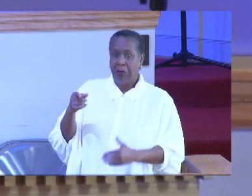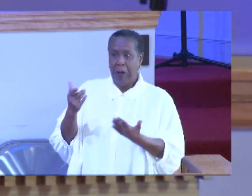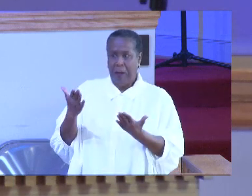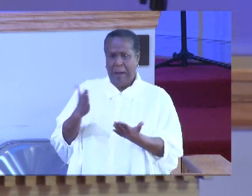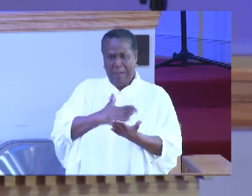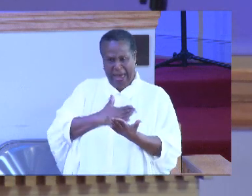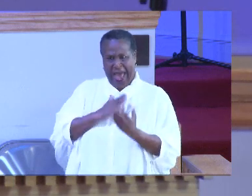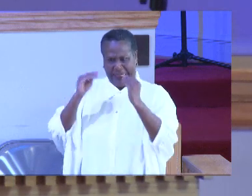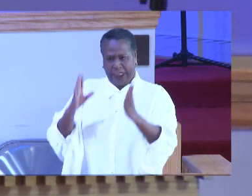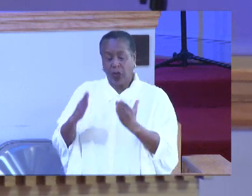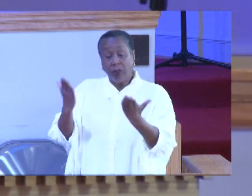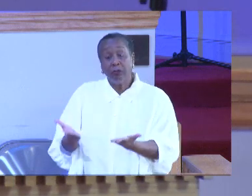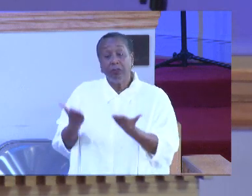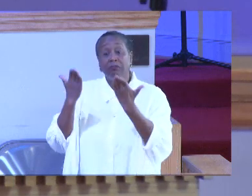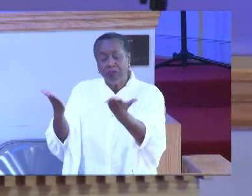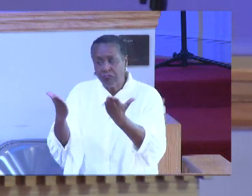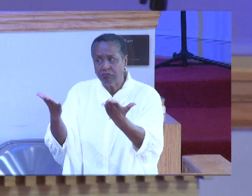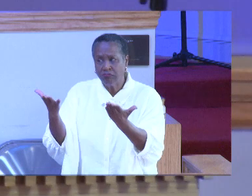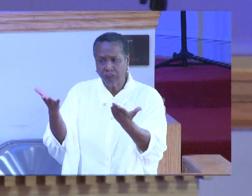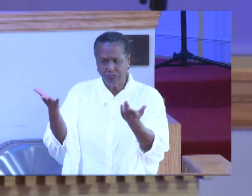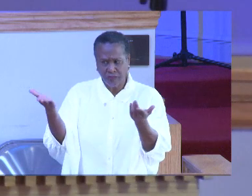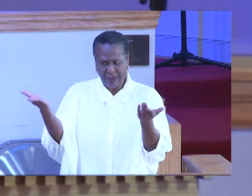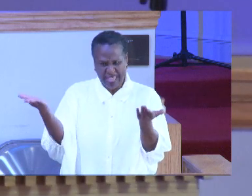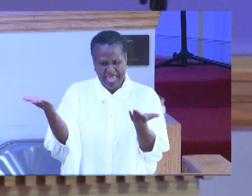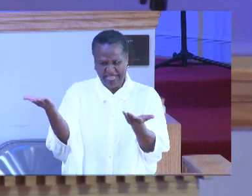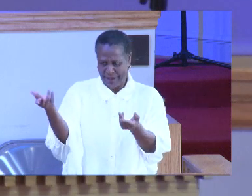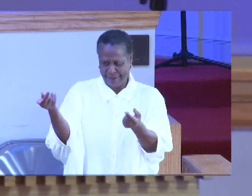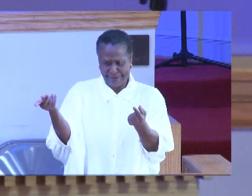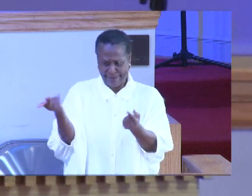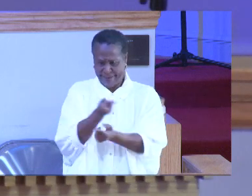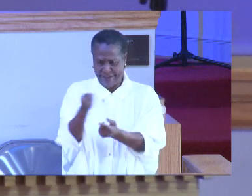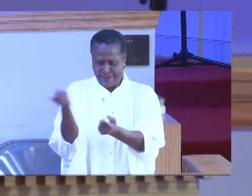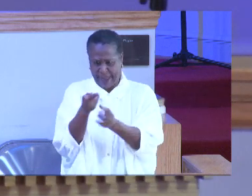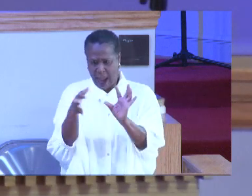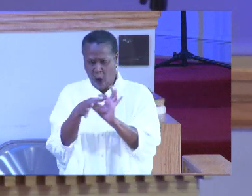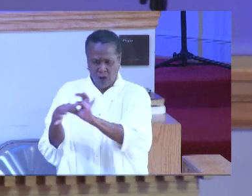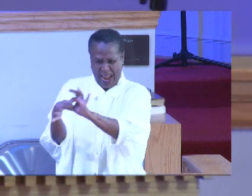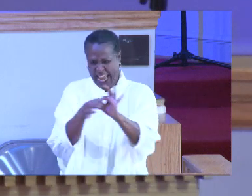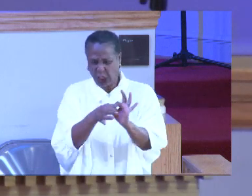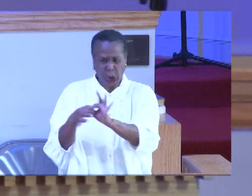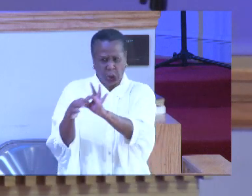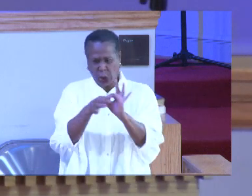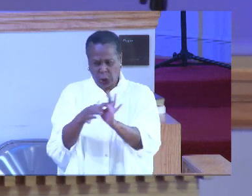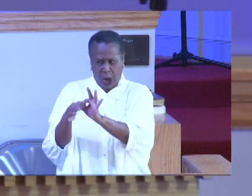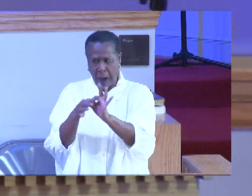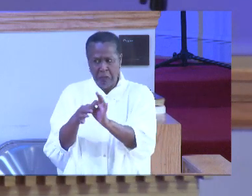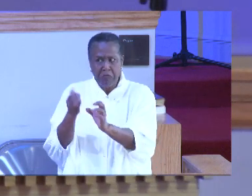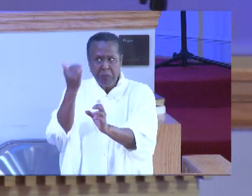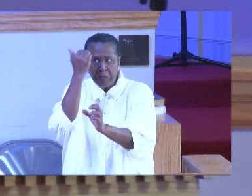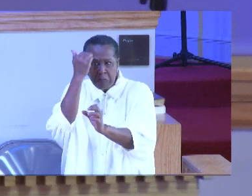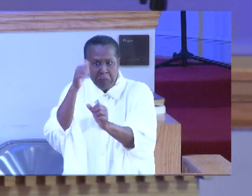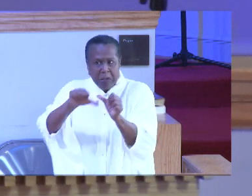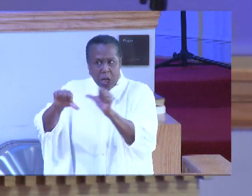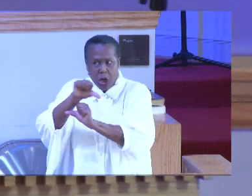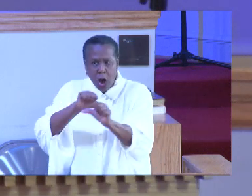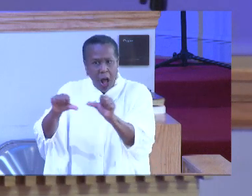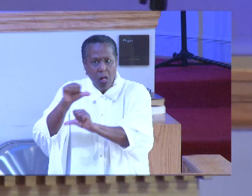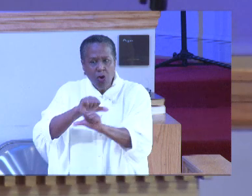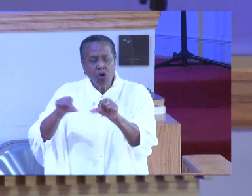Suggesting that the intimacy of the relationship has a certain familiarity